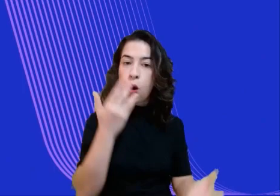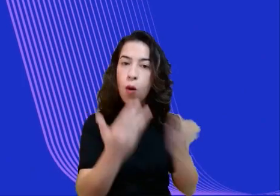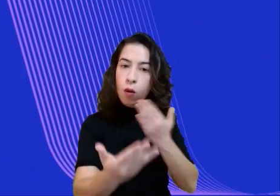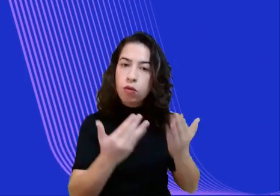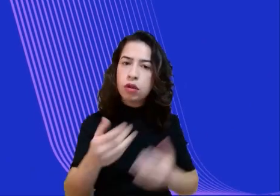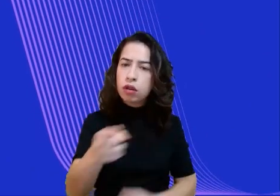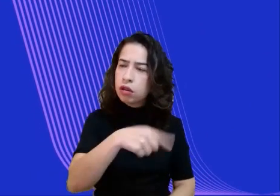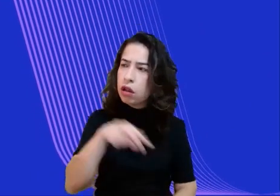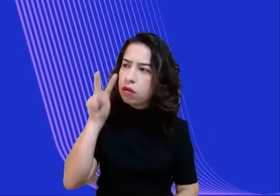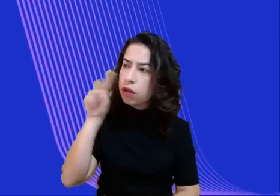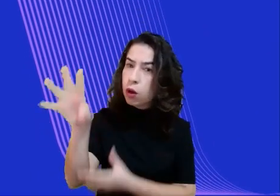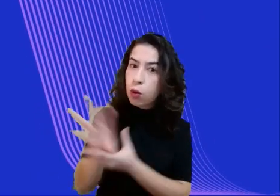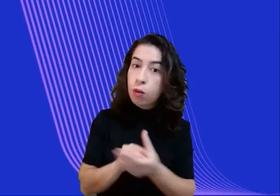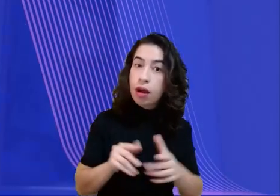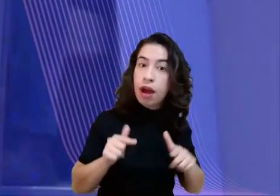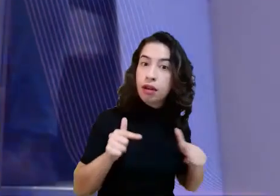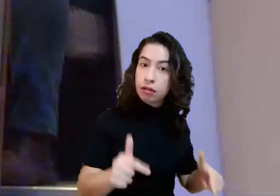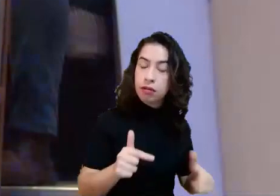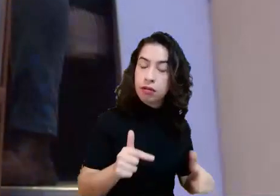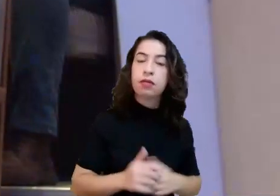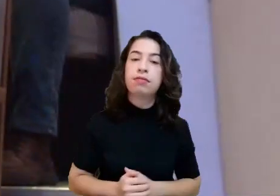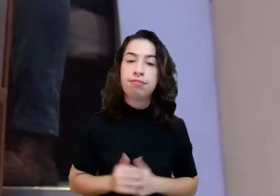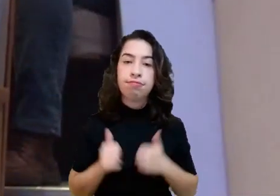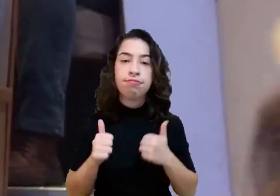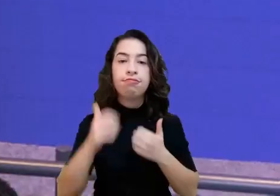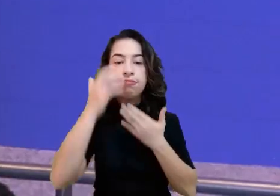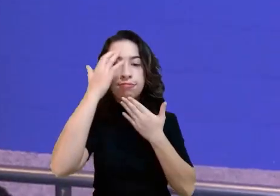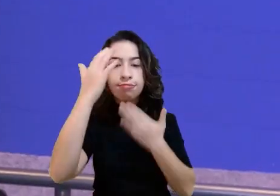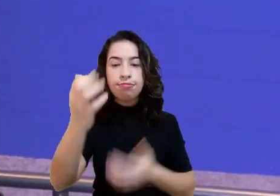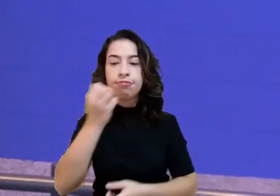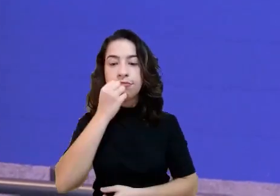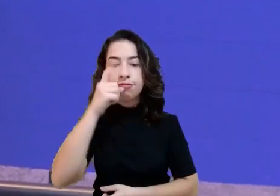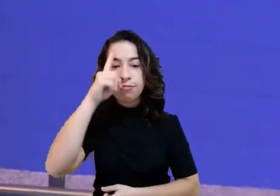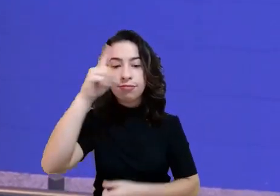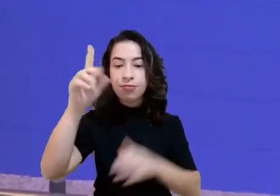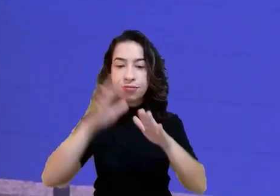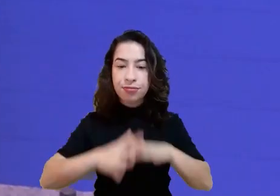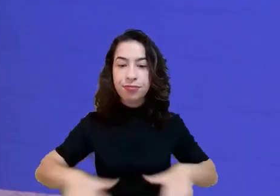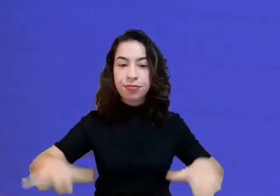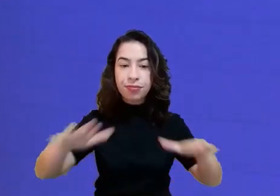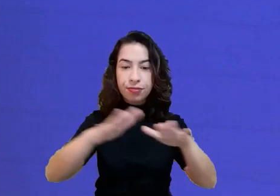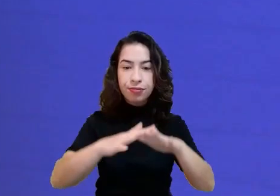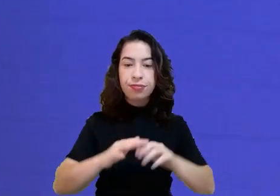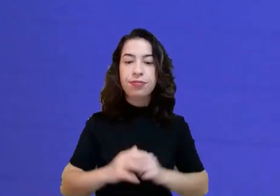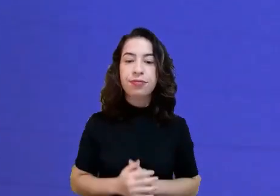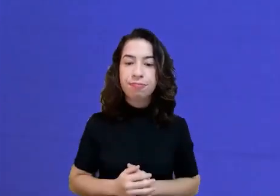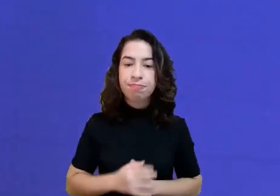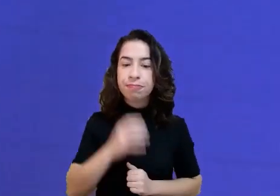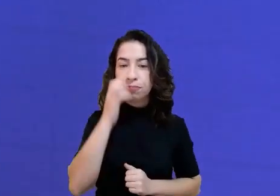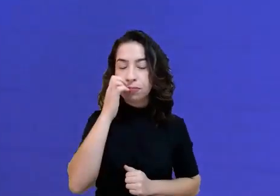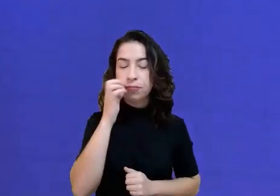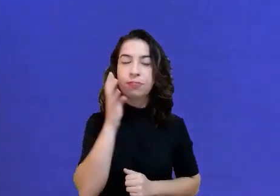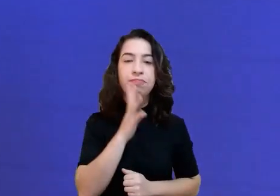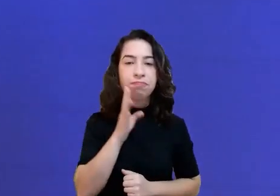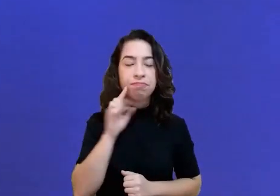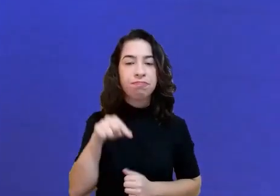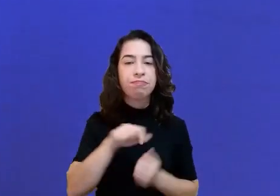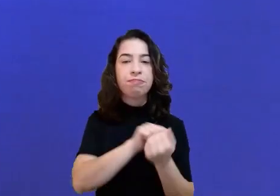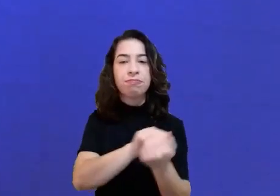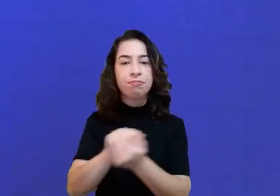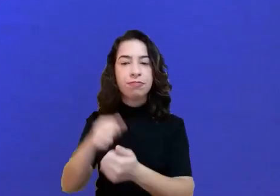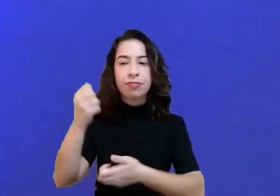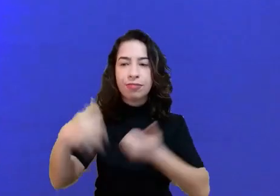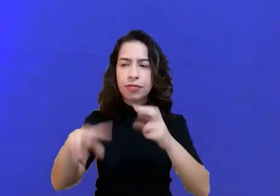how we can put this into practice. Thank you, good morning everyone. It's really nice to be here with you talking